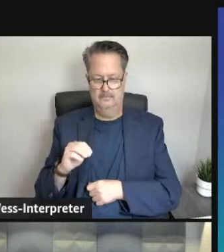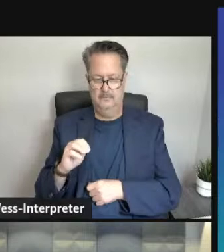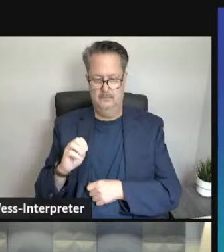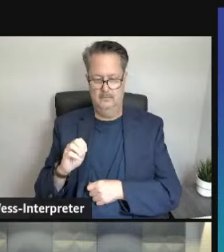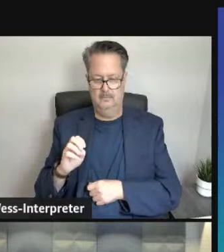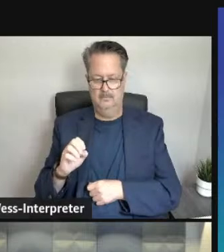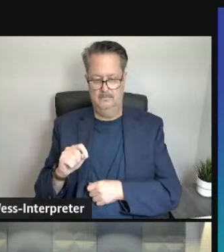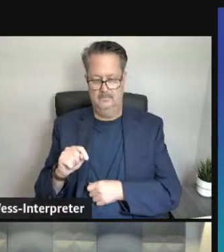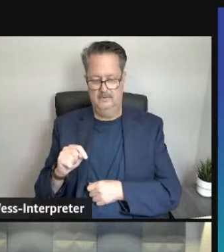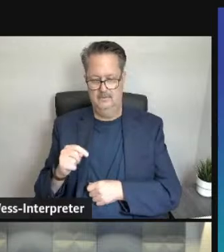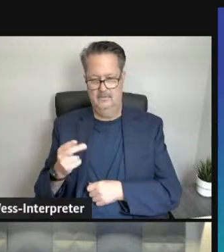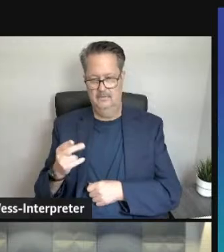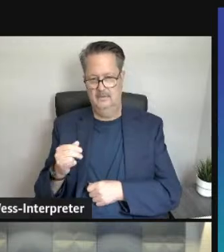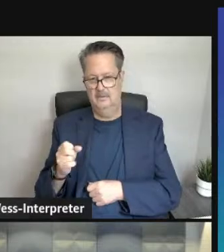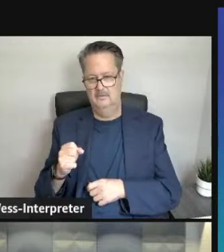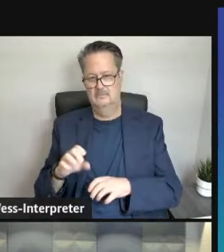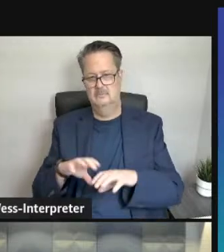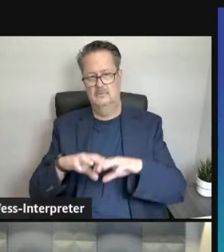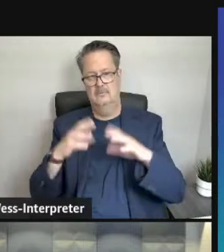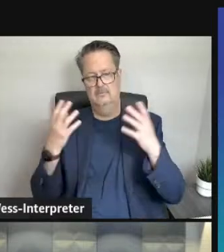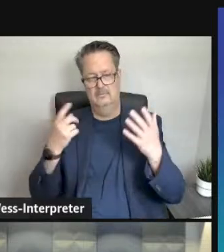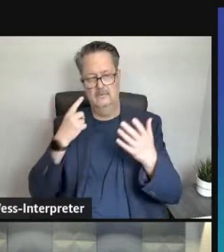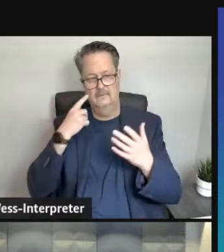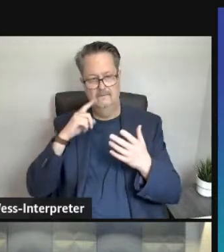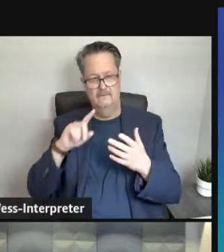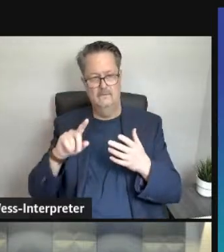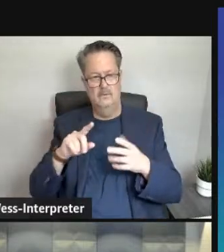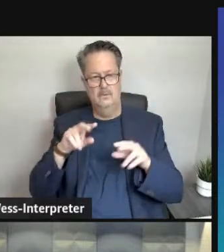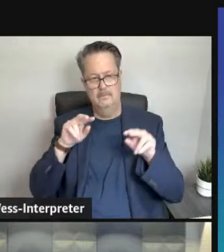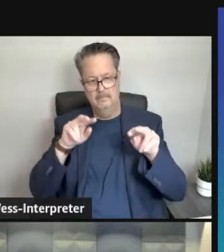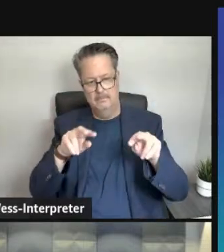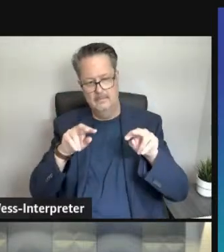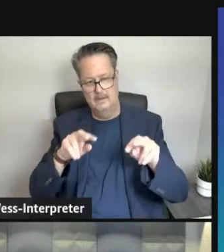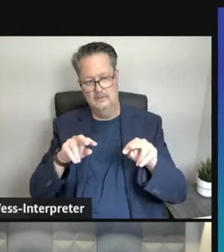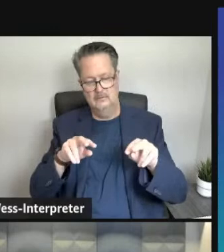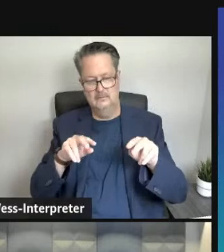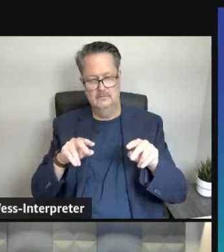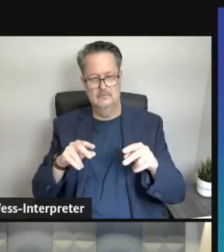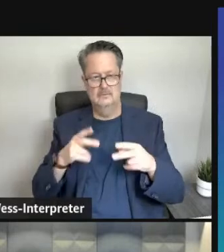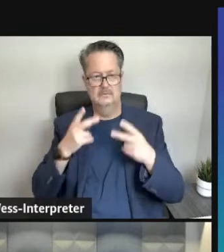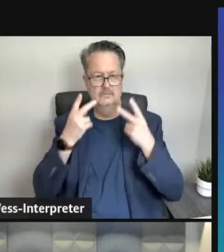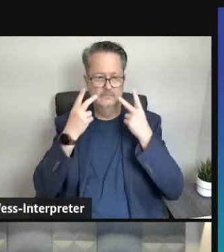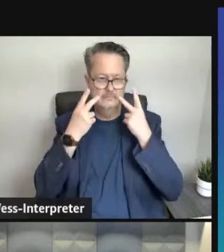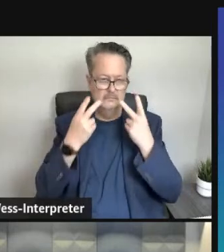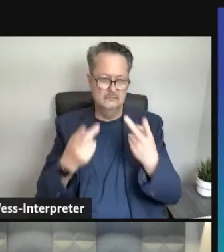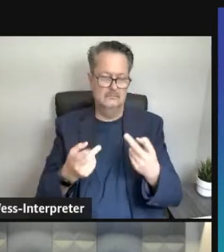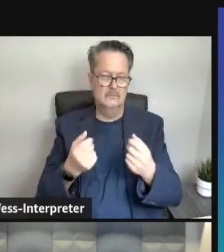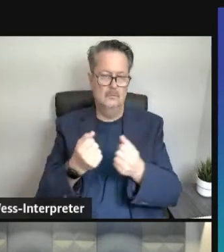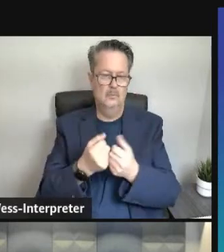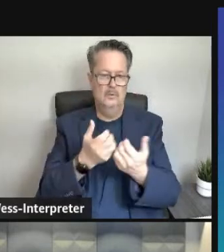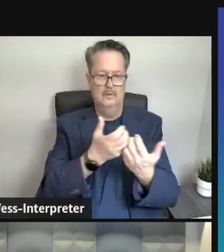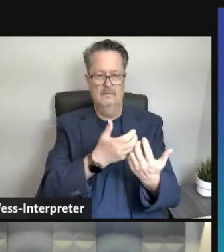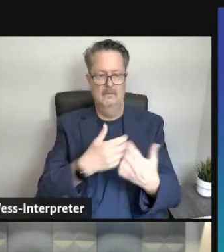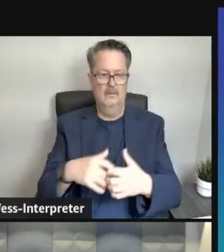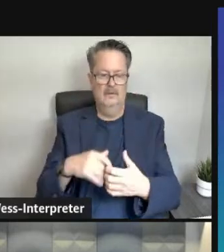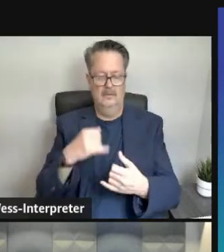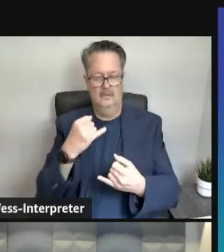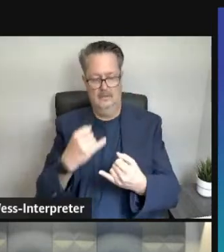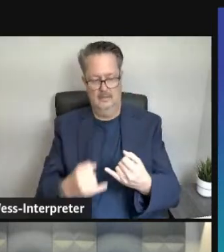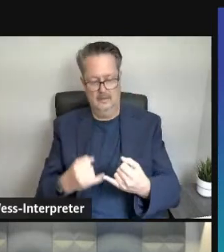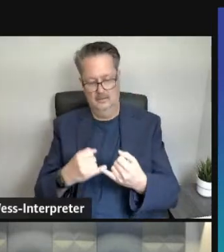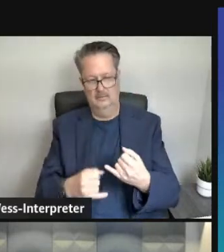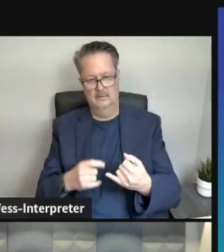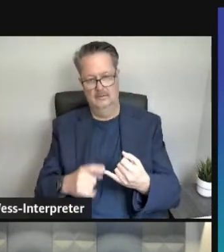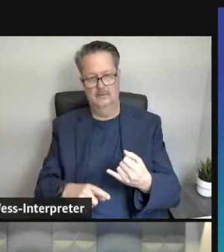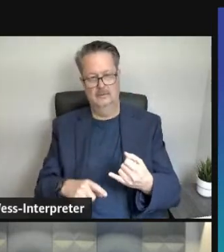open source solutions on Kubernetes for monitoring and logging workflows. The last one, extensibility.